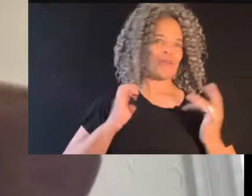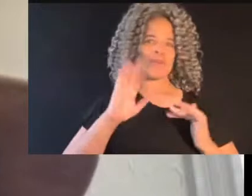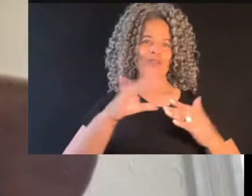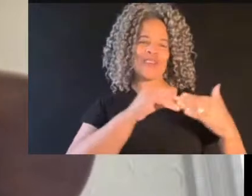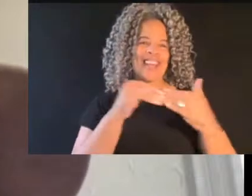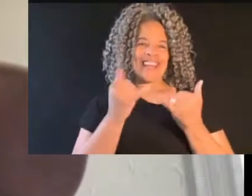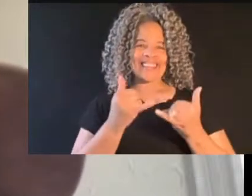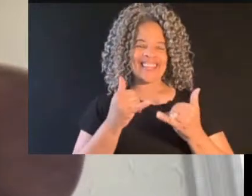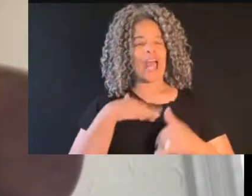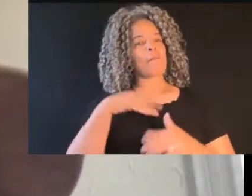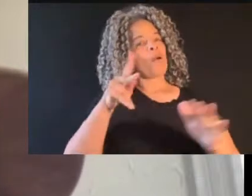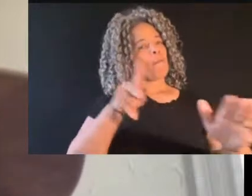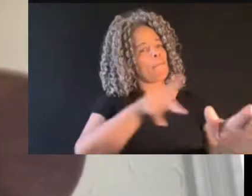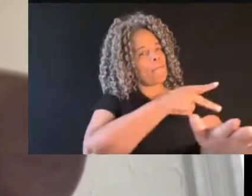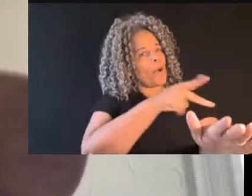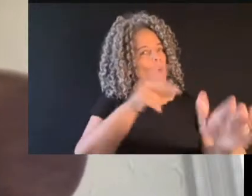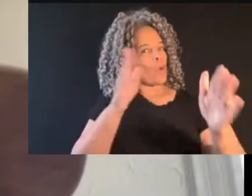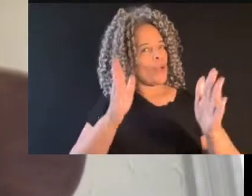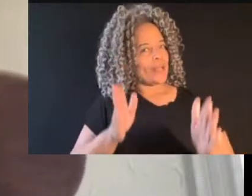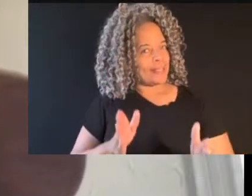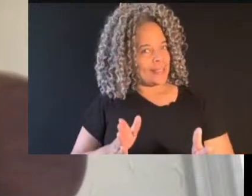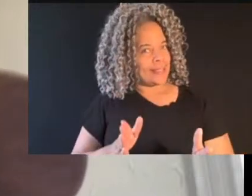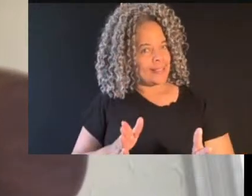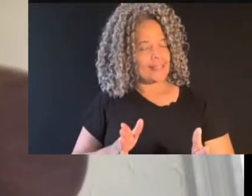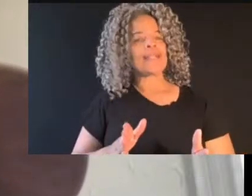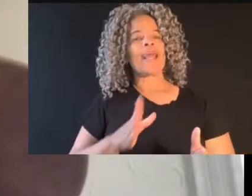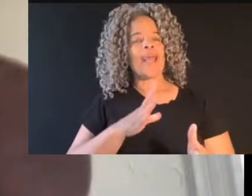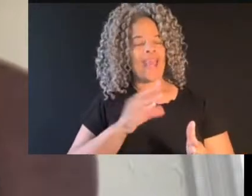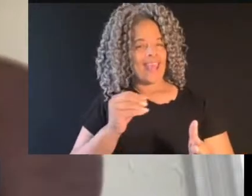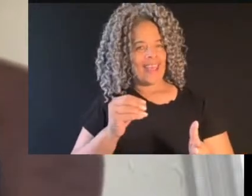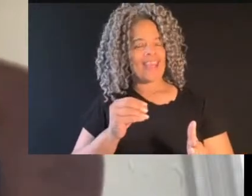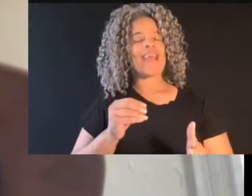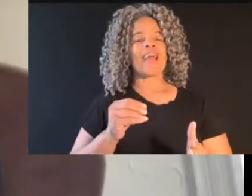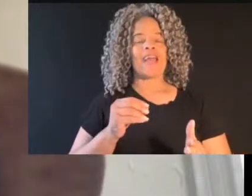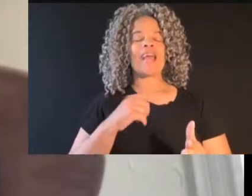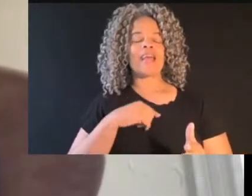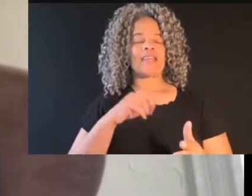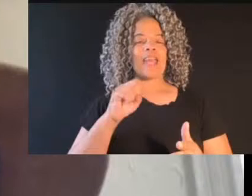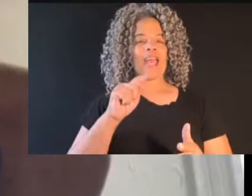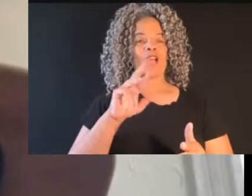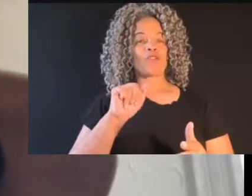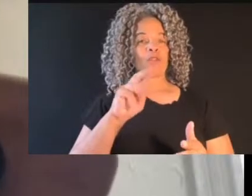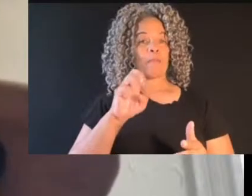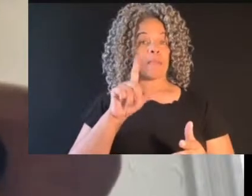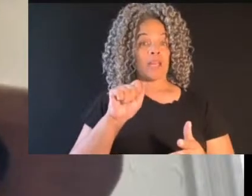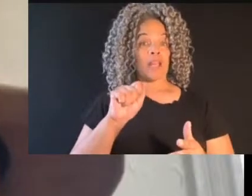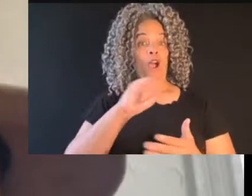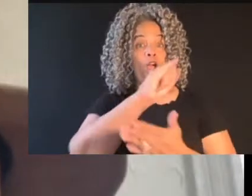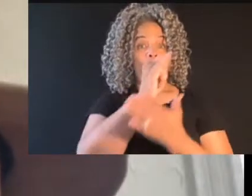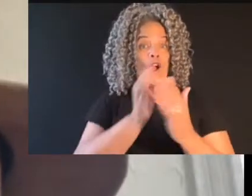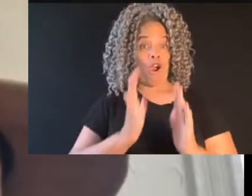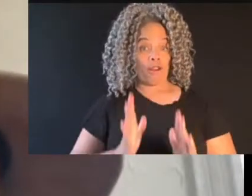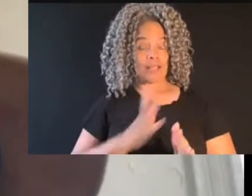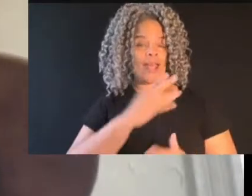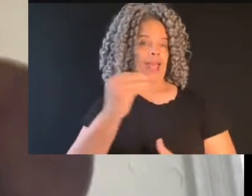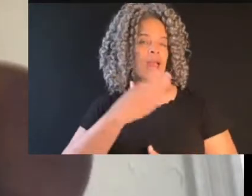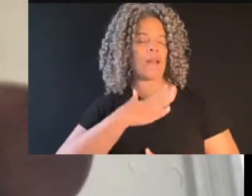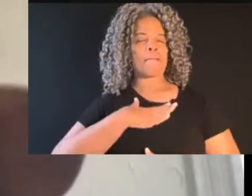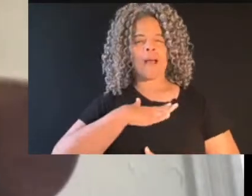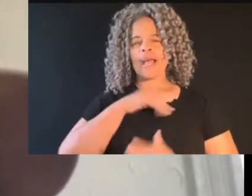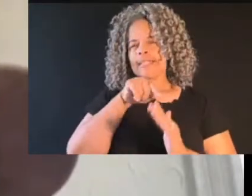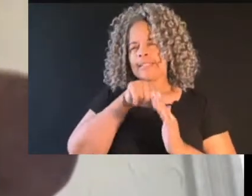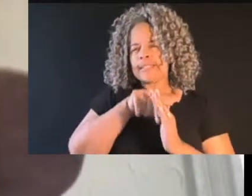I'm a poet and mixed media artist, and my